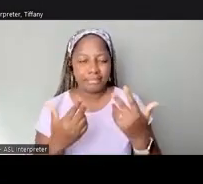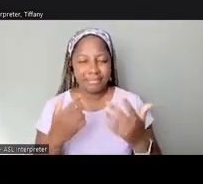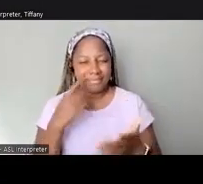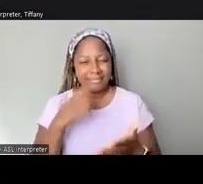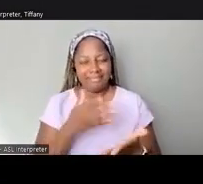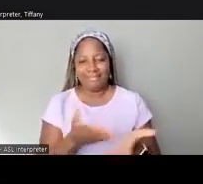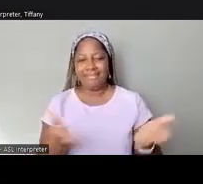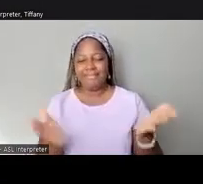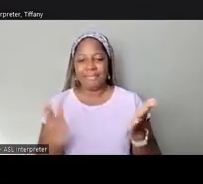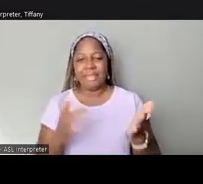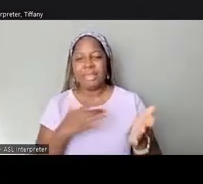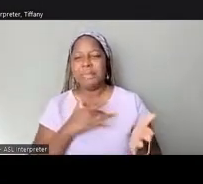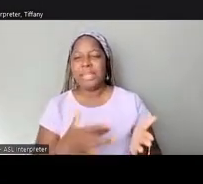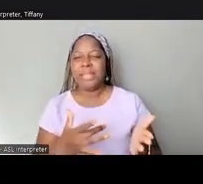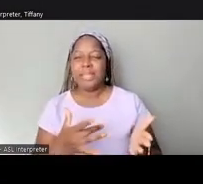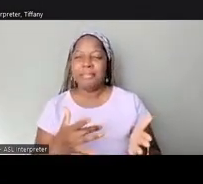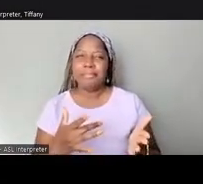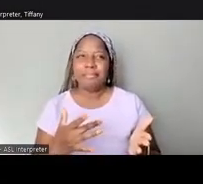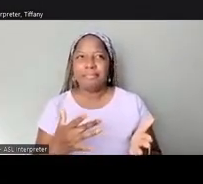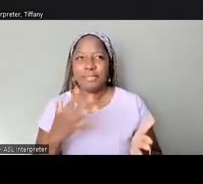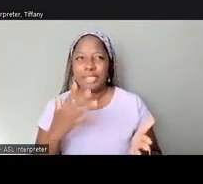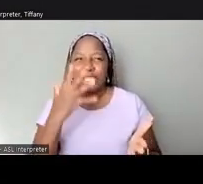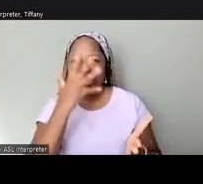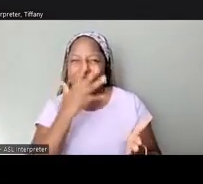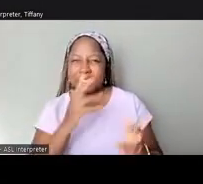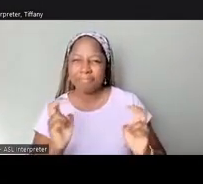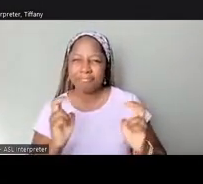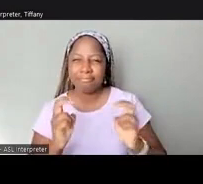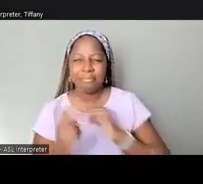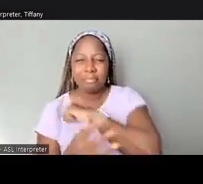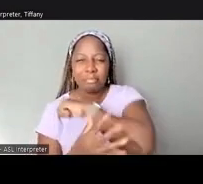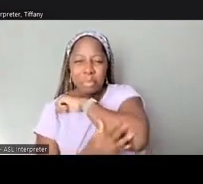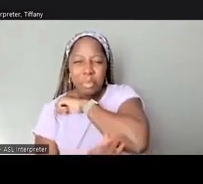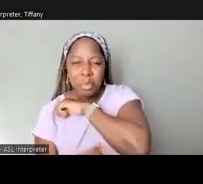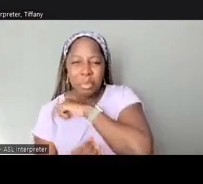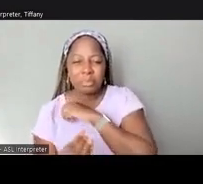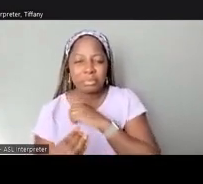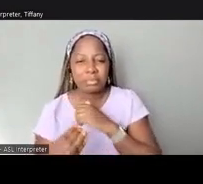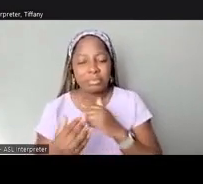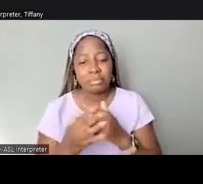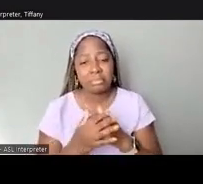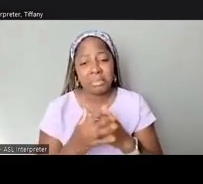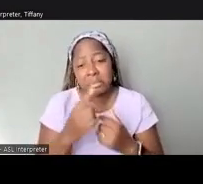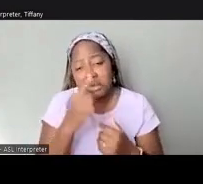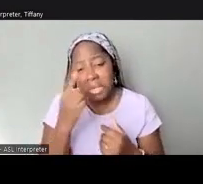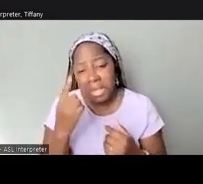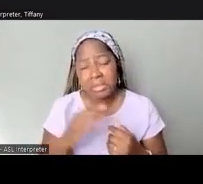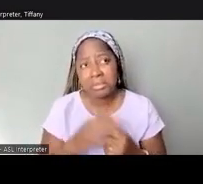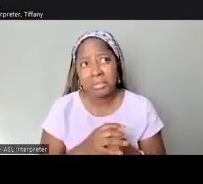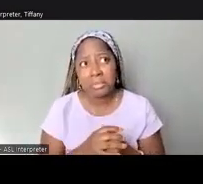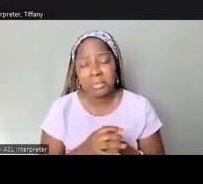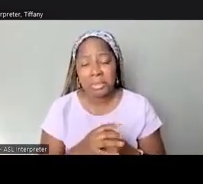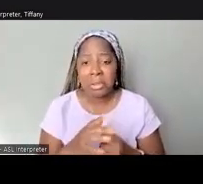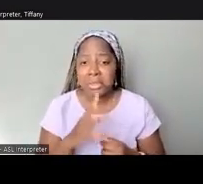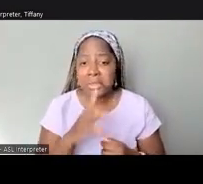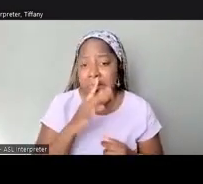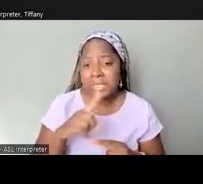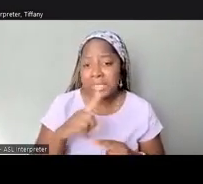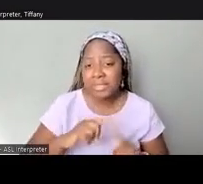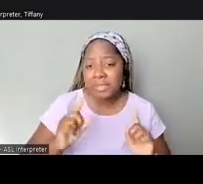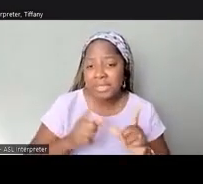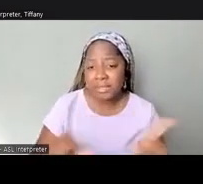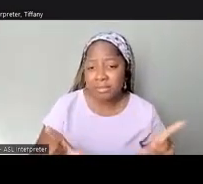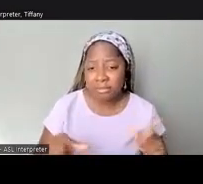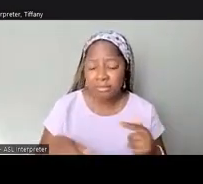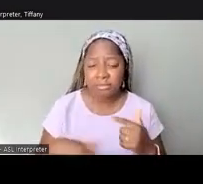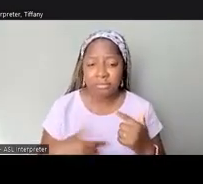or speaking one language that's not English. And the assumption is that